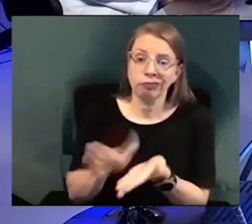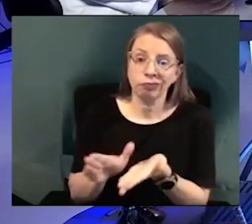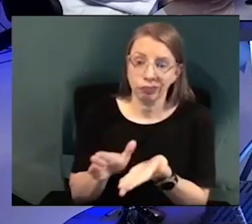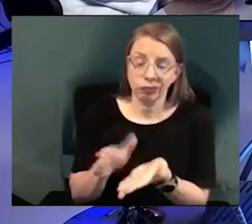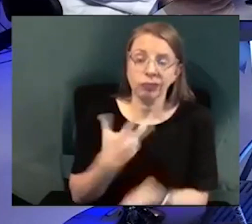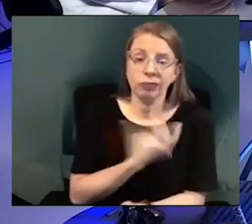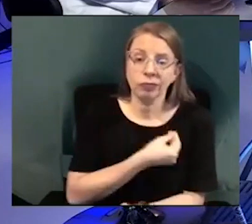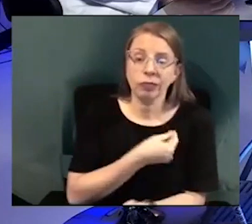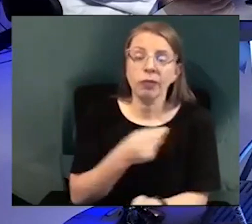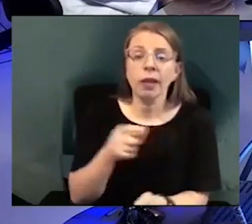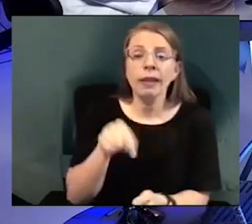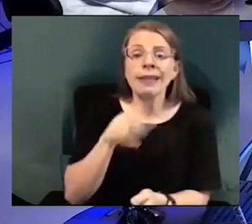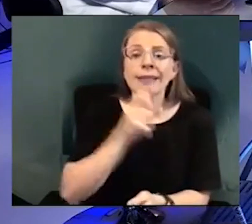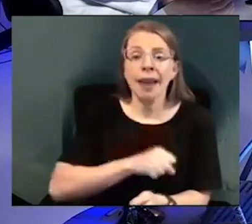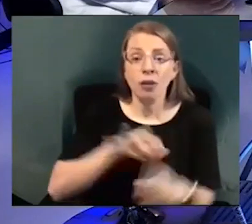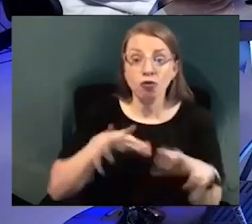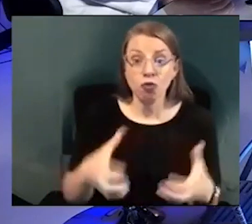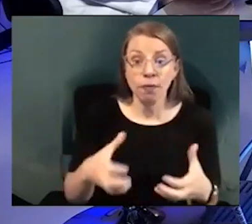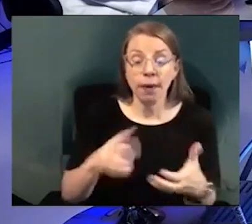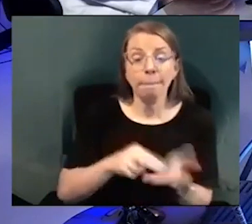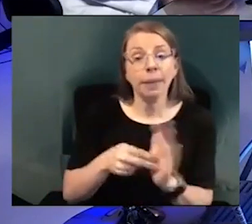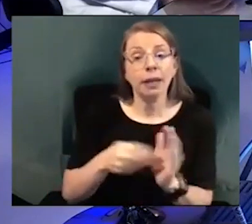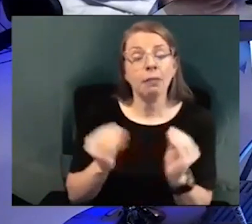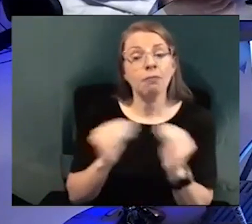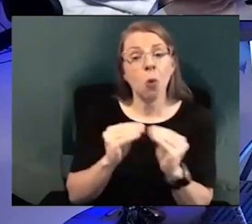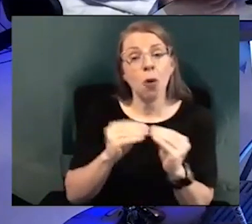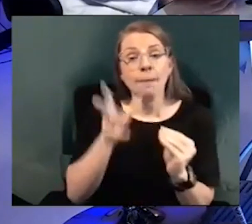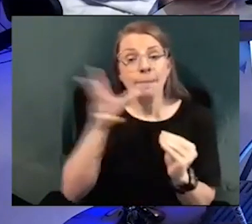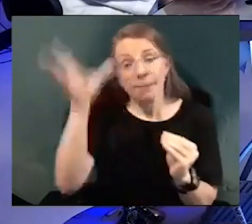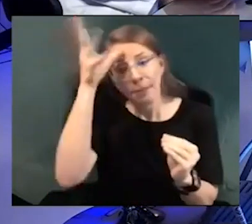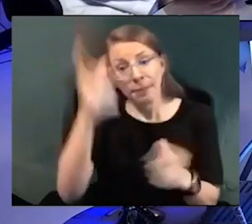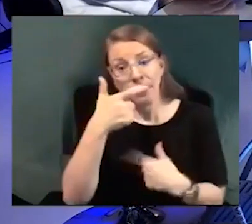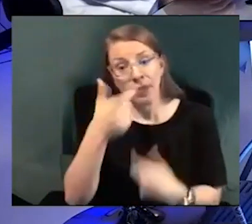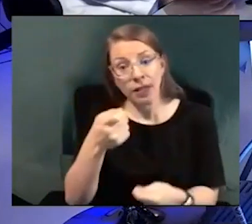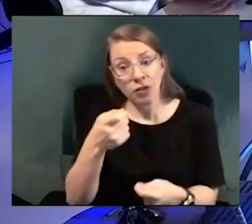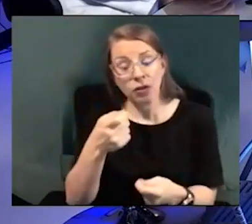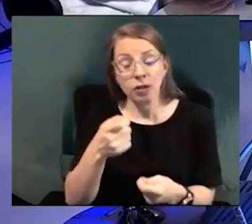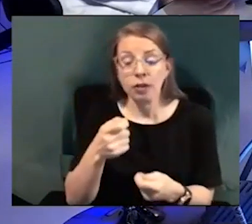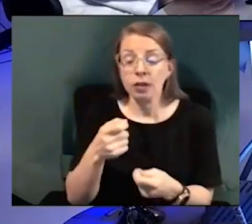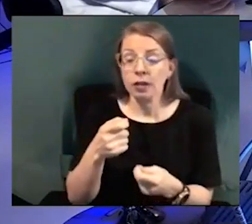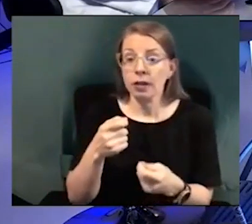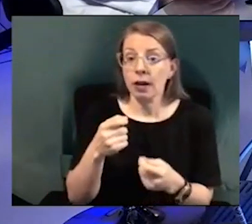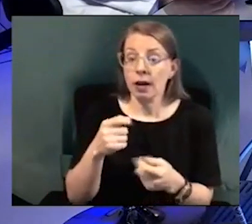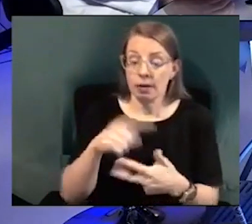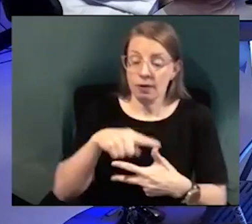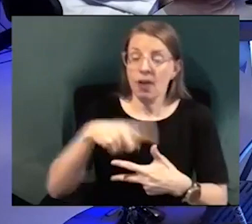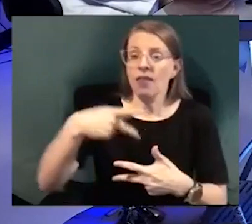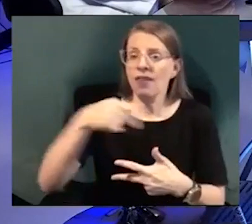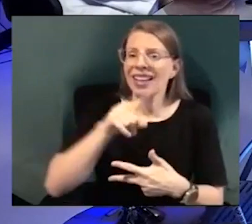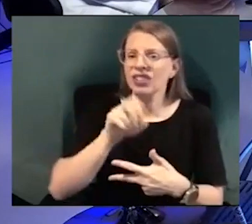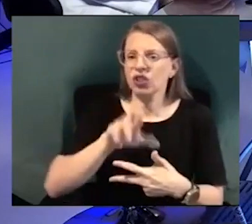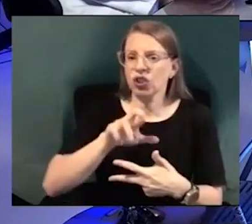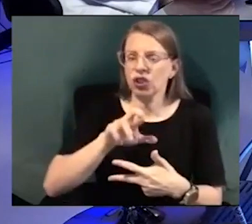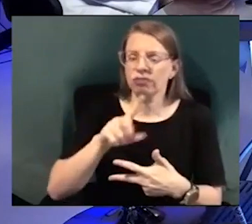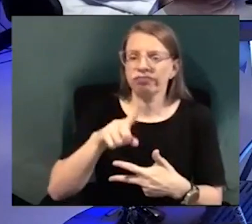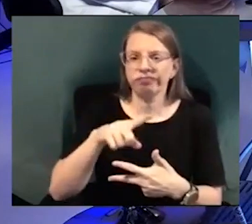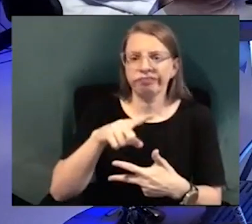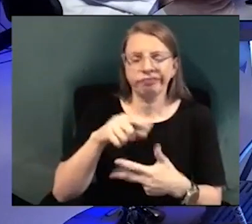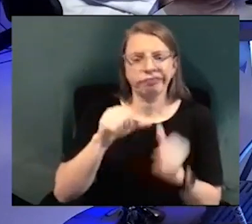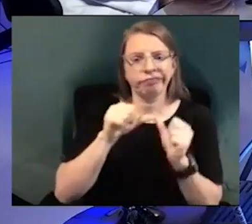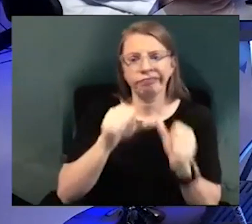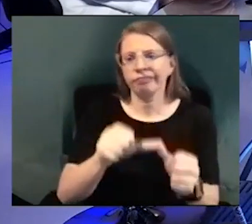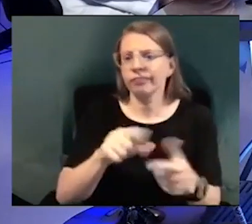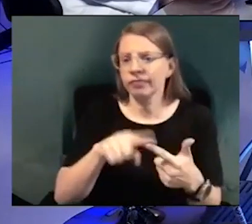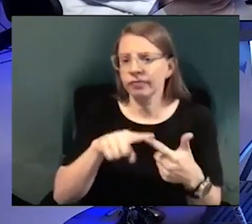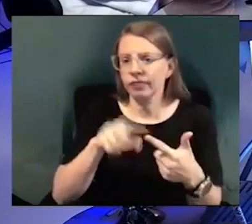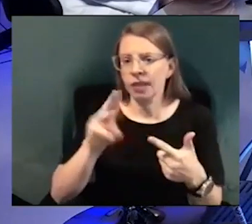this age group, are you seeing more parents interested now, or since it's been approved in Pfizer for a while, that it's starting to drop off in that age